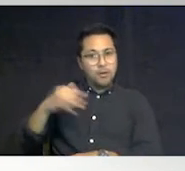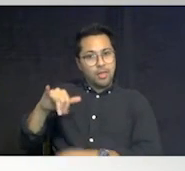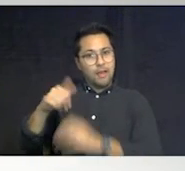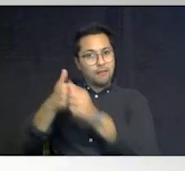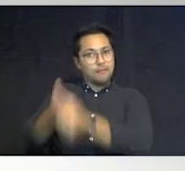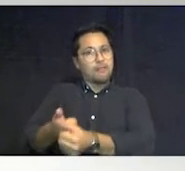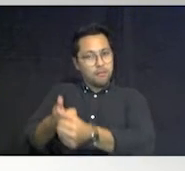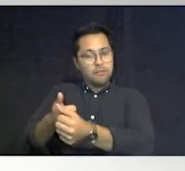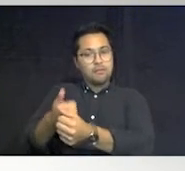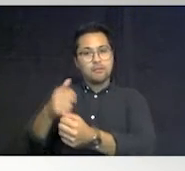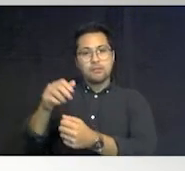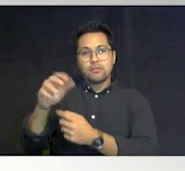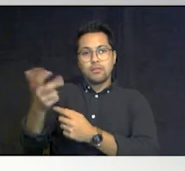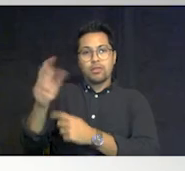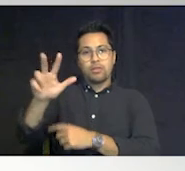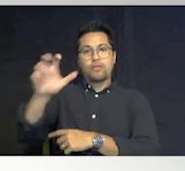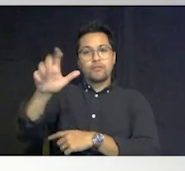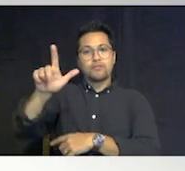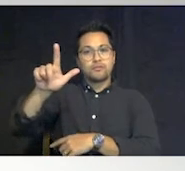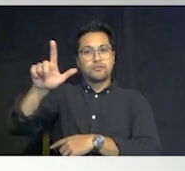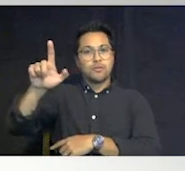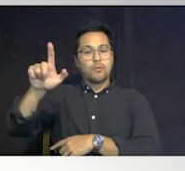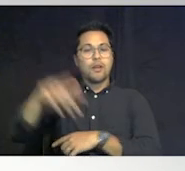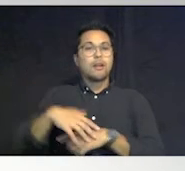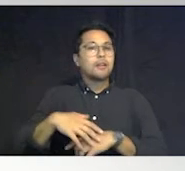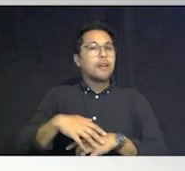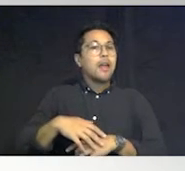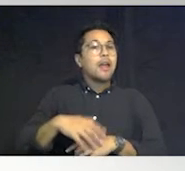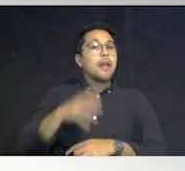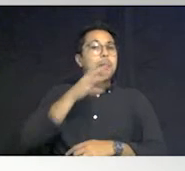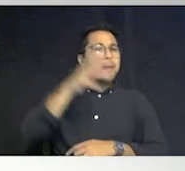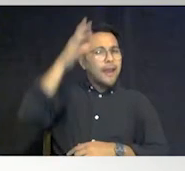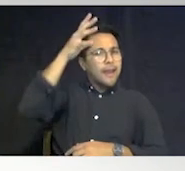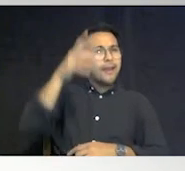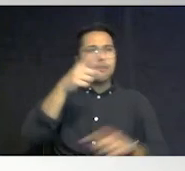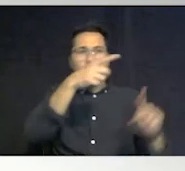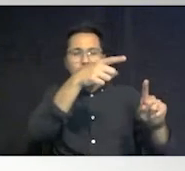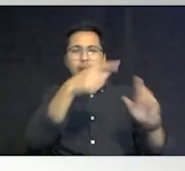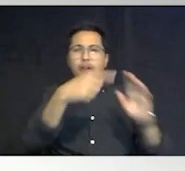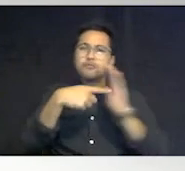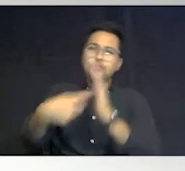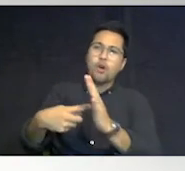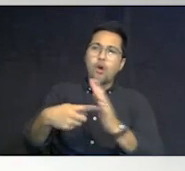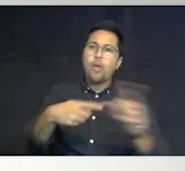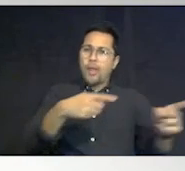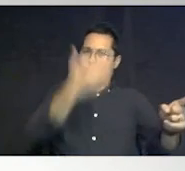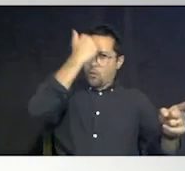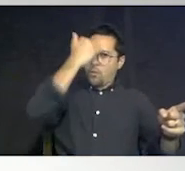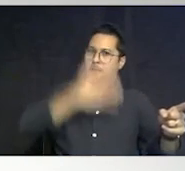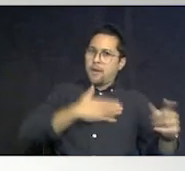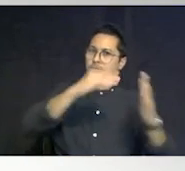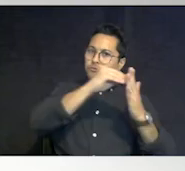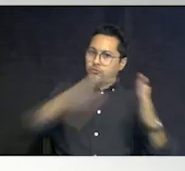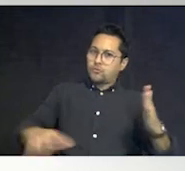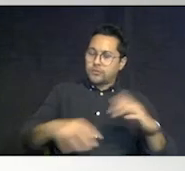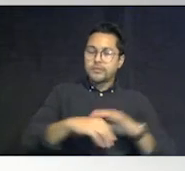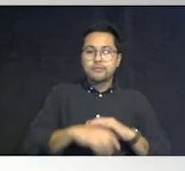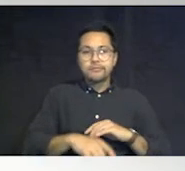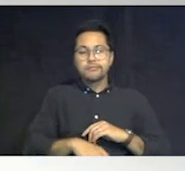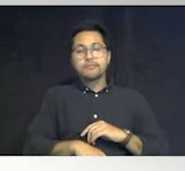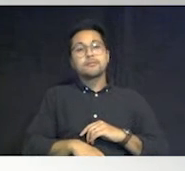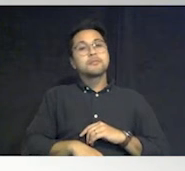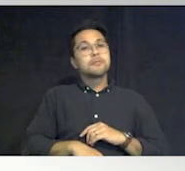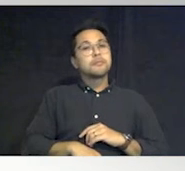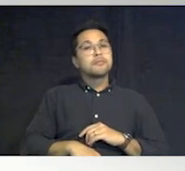321, and any person that the parent indicates has knowledge of the student and is invited by the parent. Dissimilarly